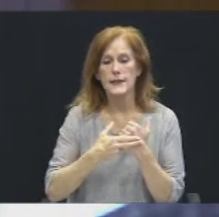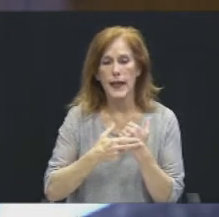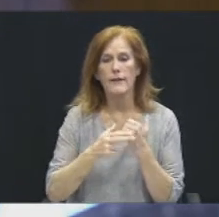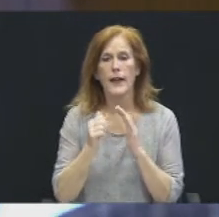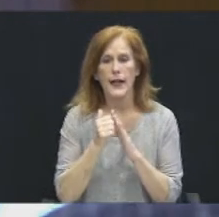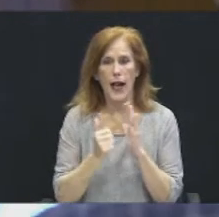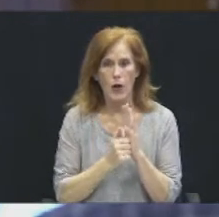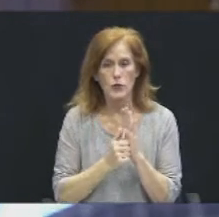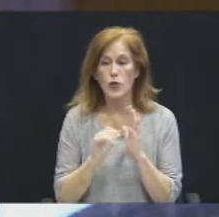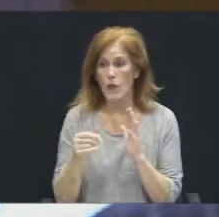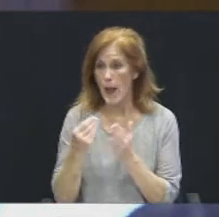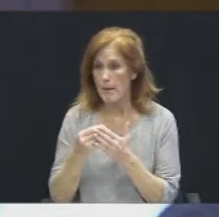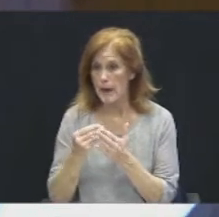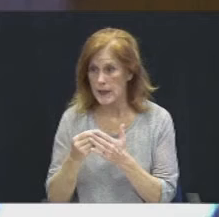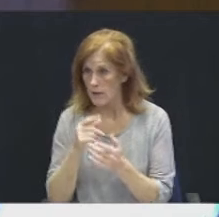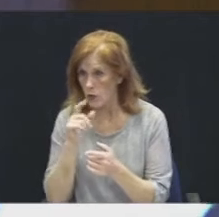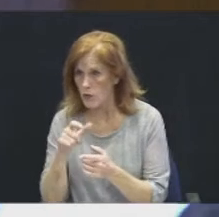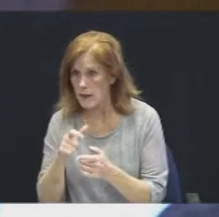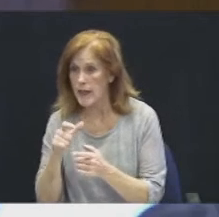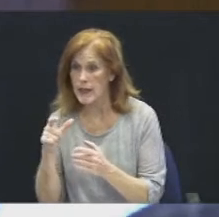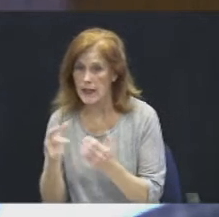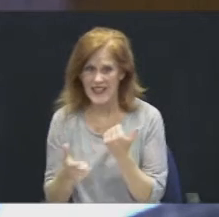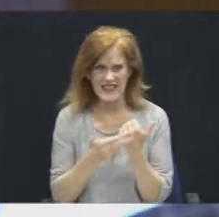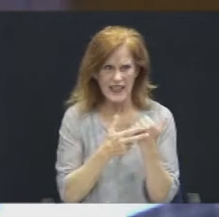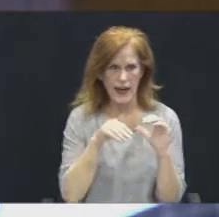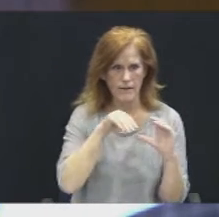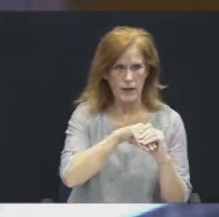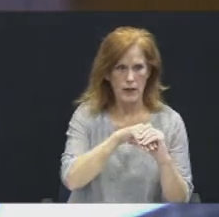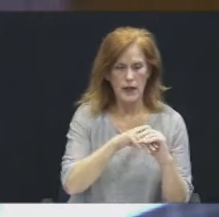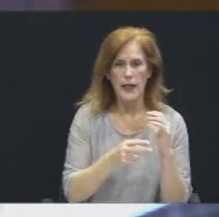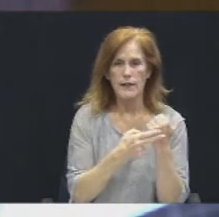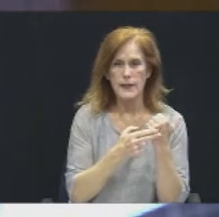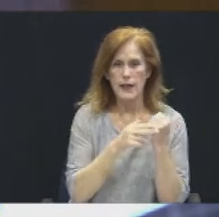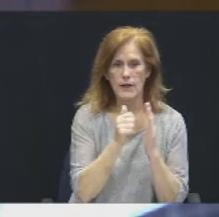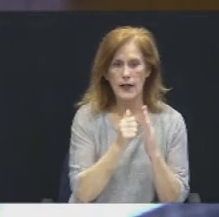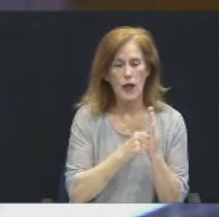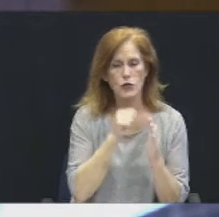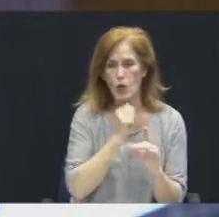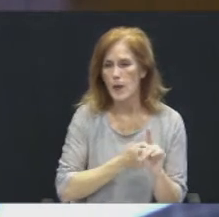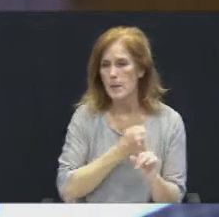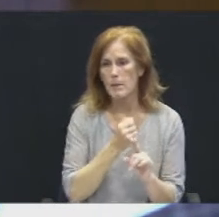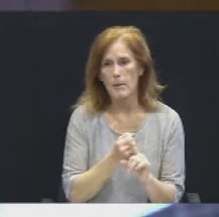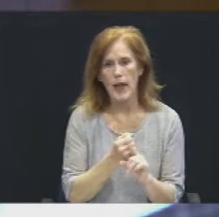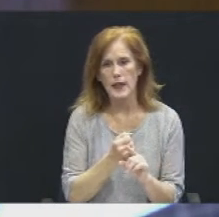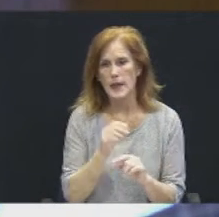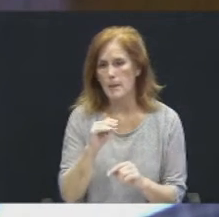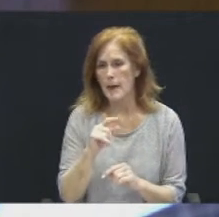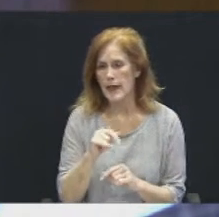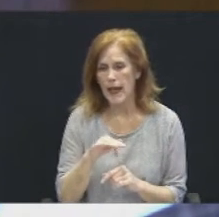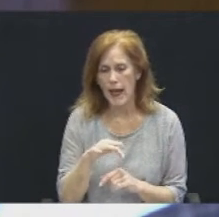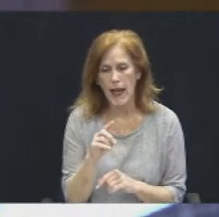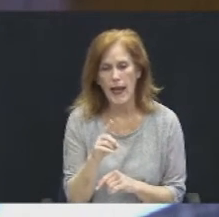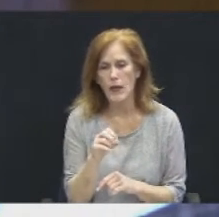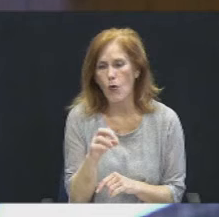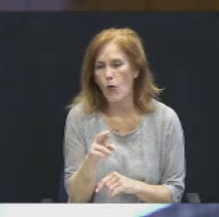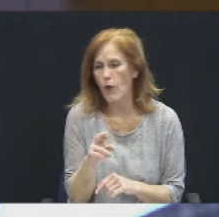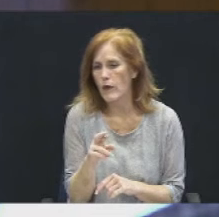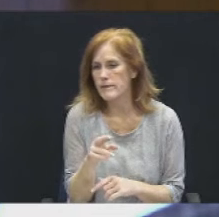that in that money in that savings account so that it's not going to impact, you know, any your Medicaid